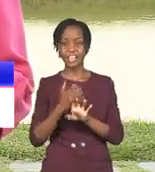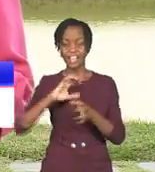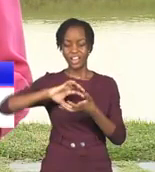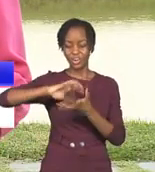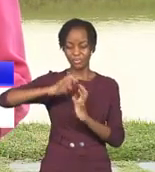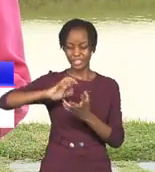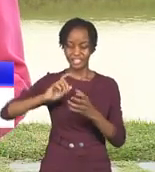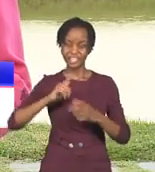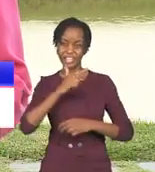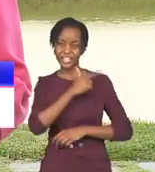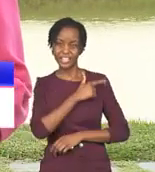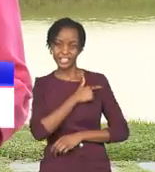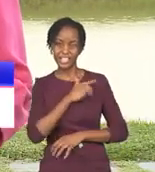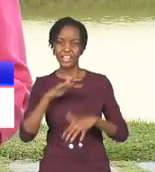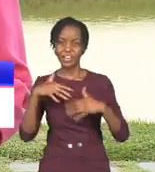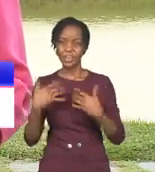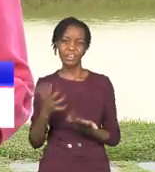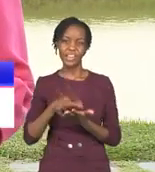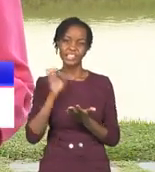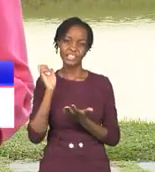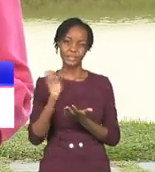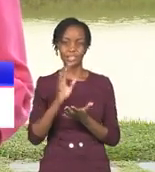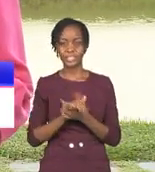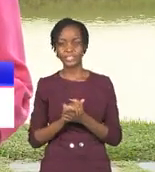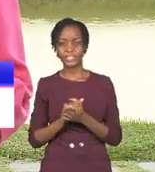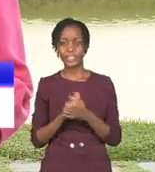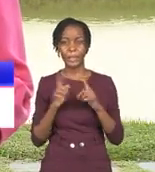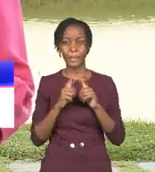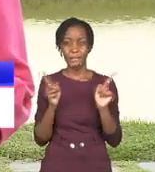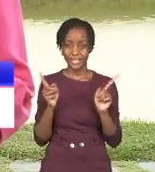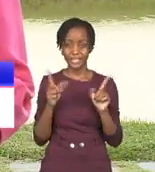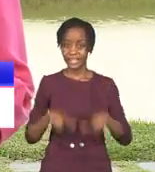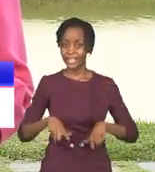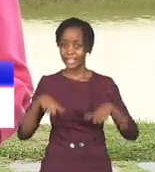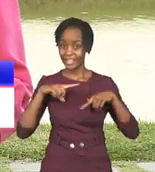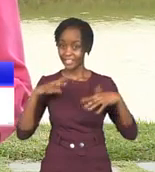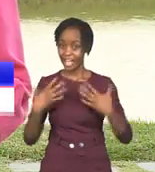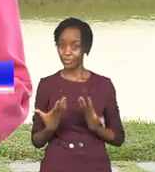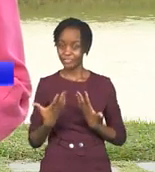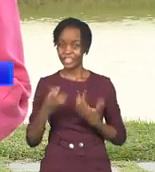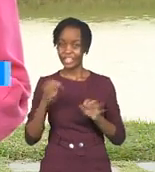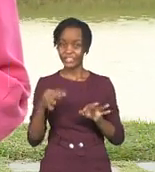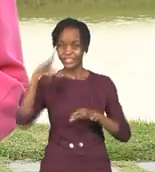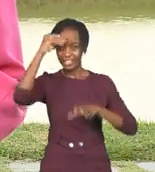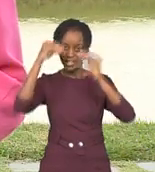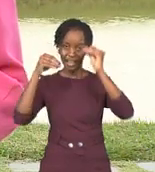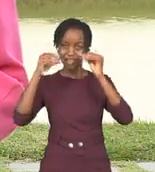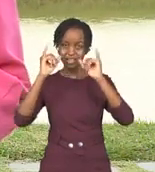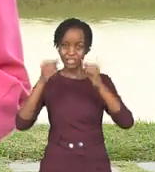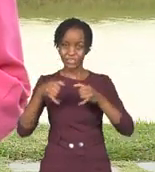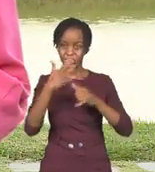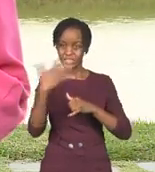lazy, and more often than not, expensive sport. However, the beauty of life is learning something new every single day.